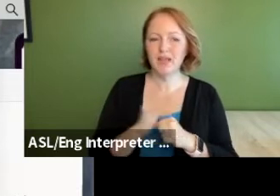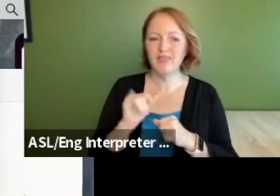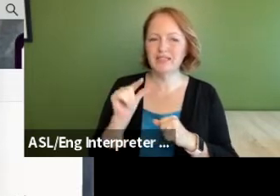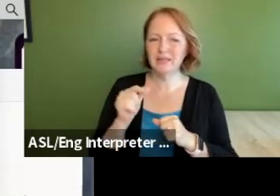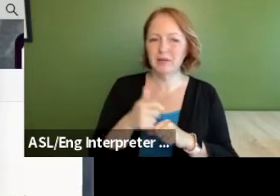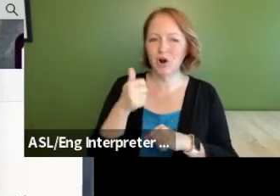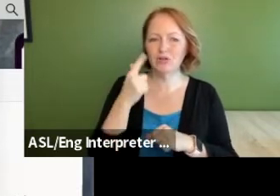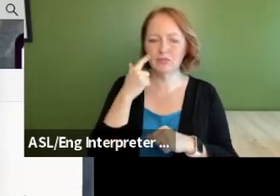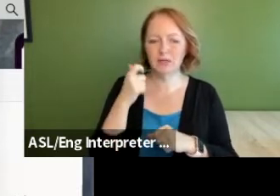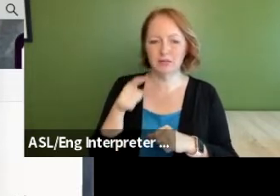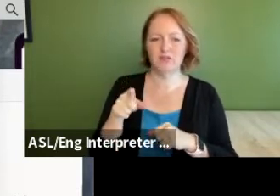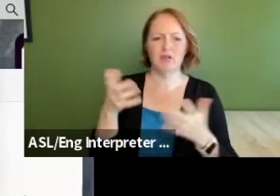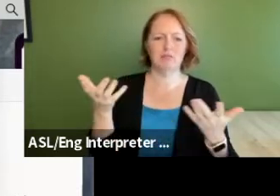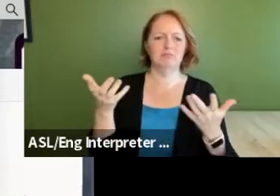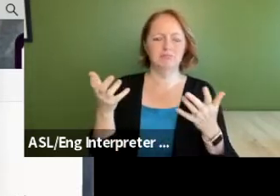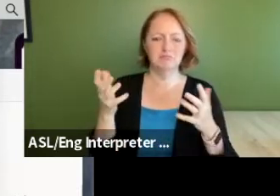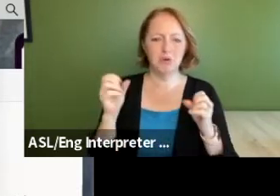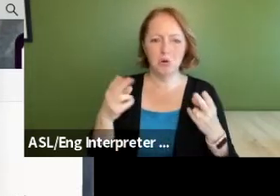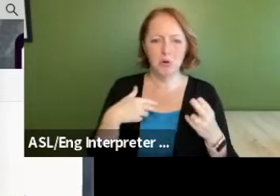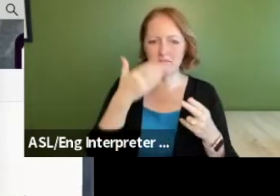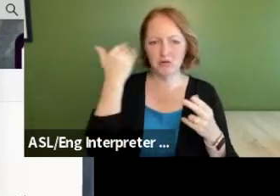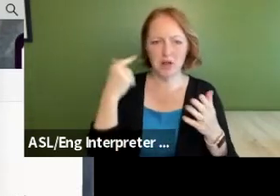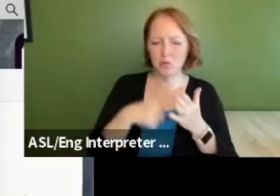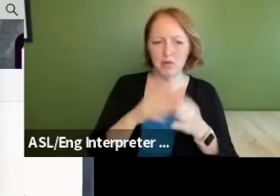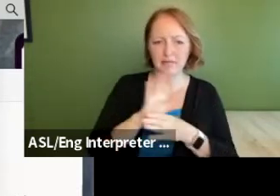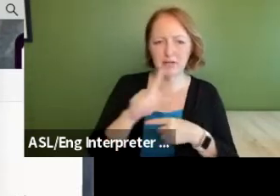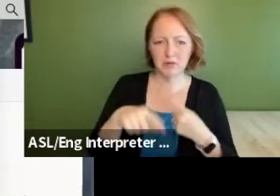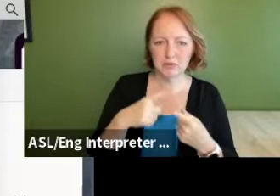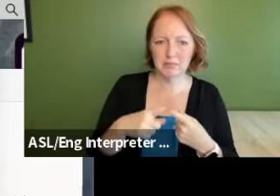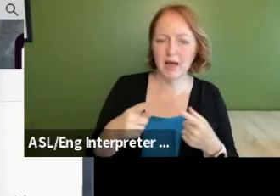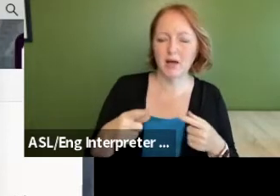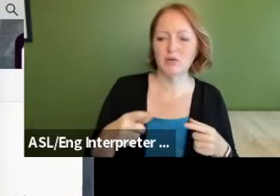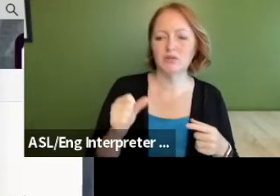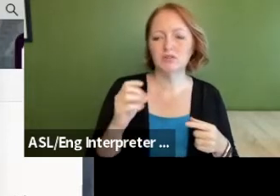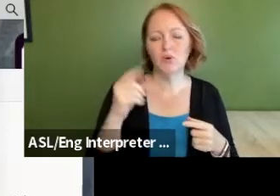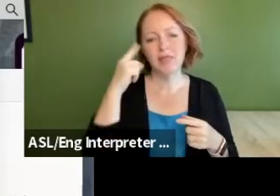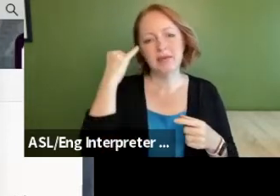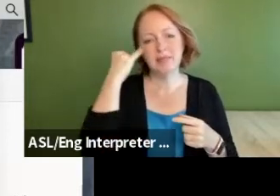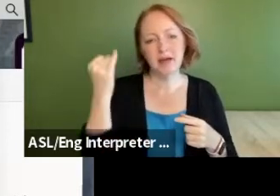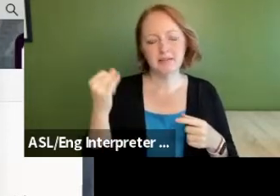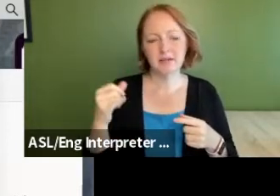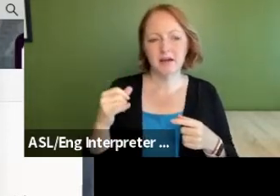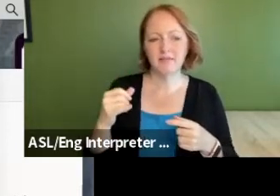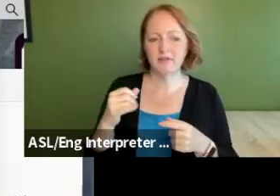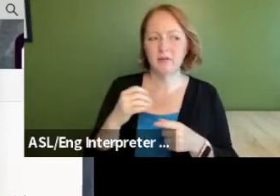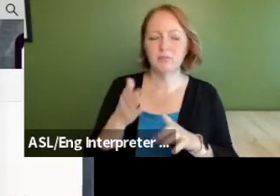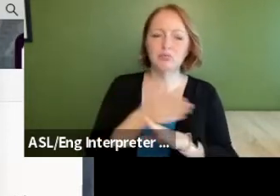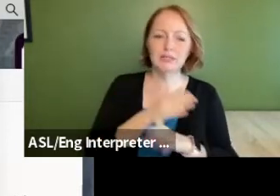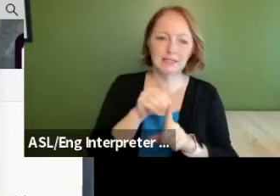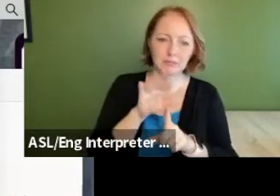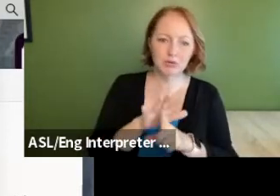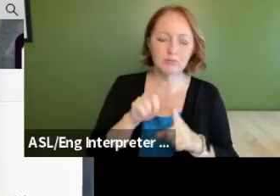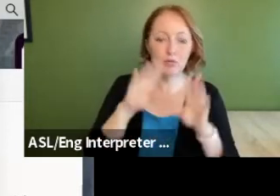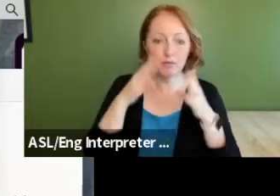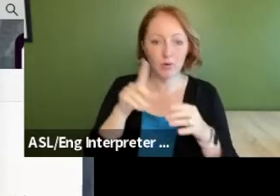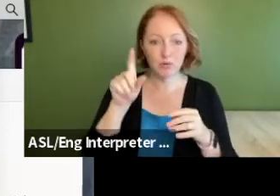because then they're just like, oh shoot, like I forgot what the video is about, or, you know. So I think this idea of pre-exposing them to the focus